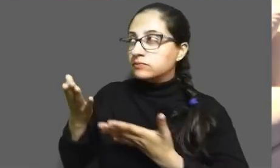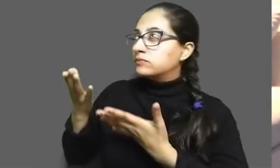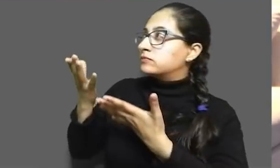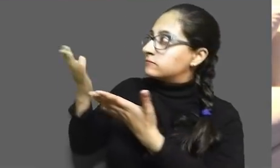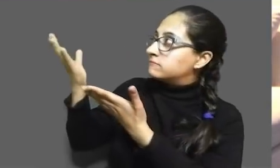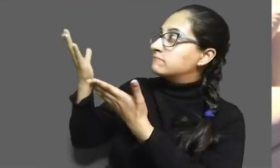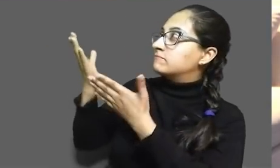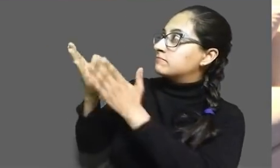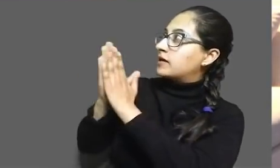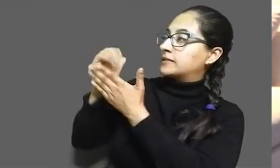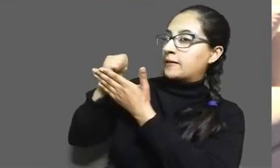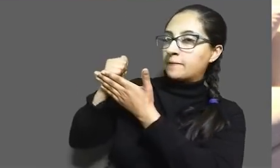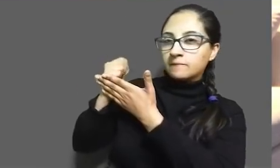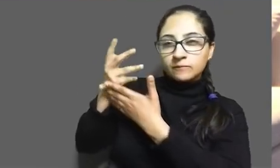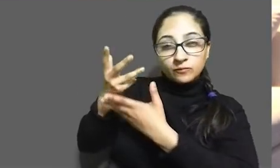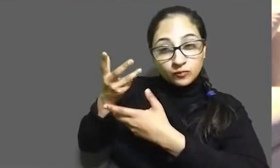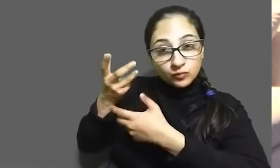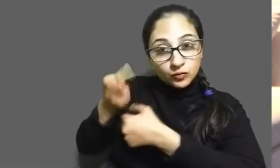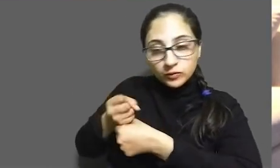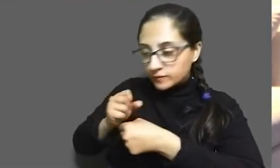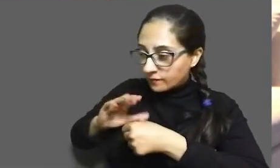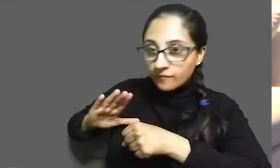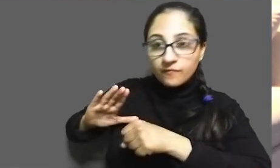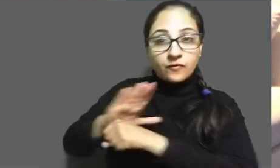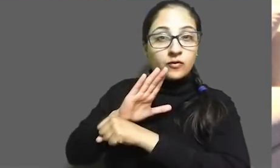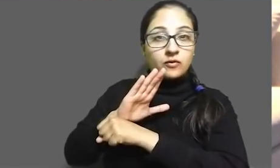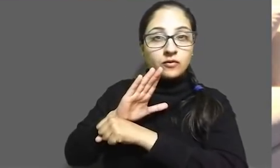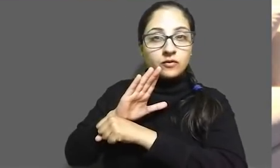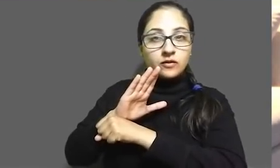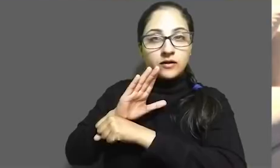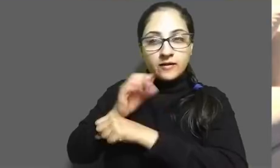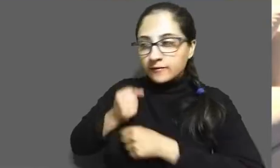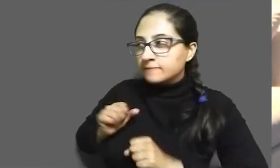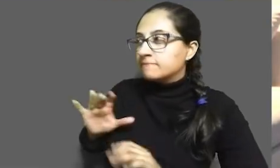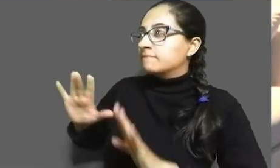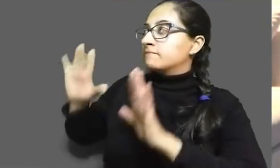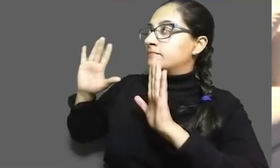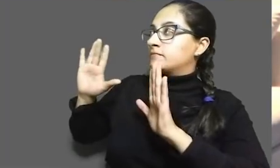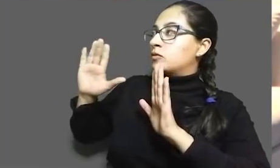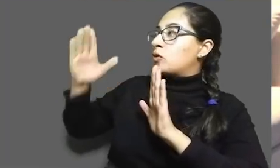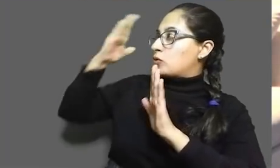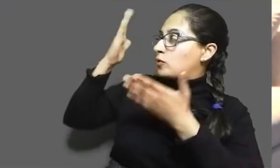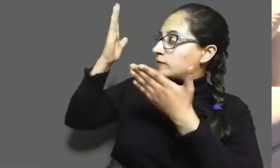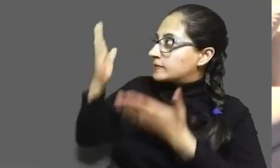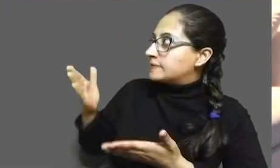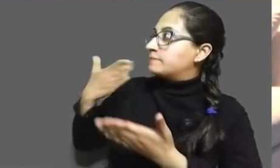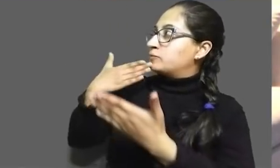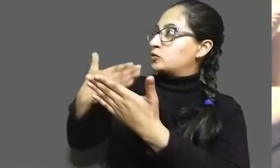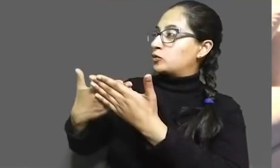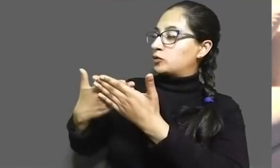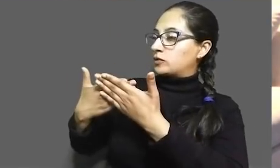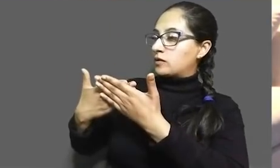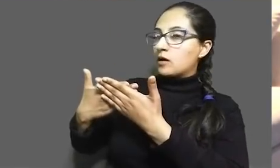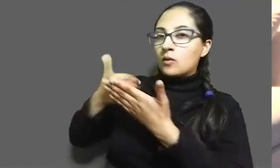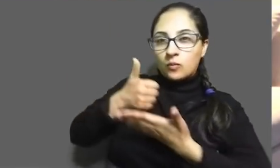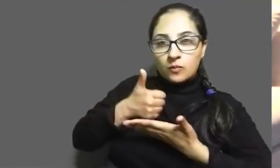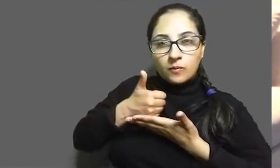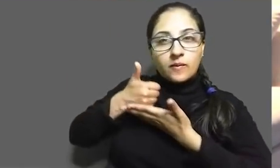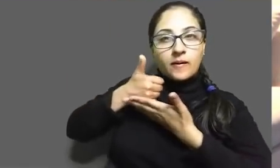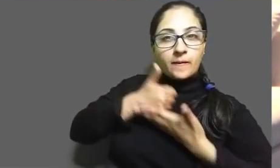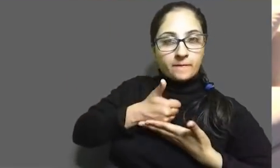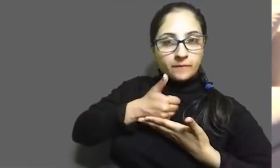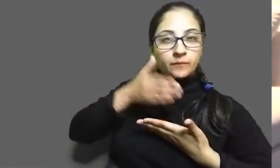in difficult times, we can turn to Allah with absolute submission to His will, with